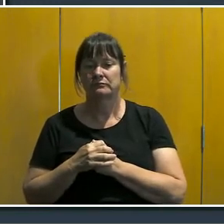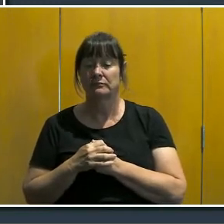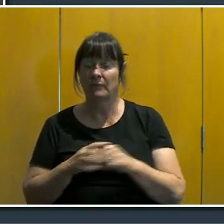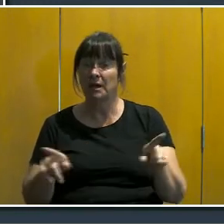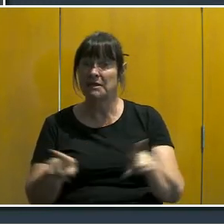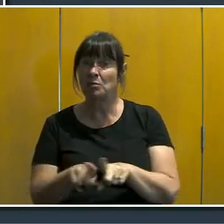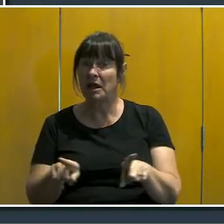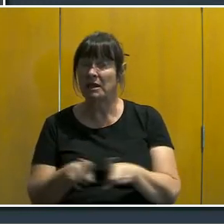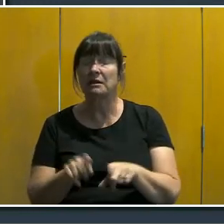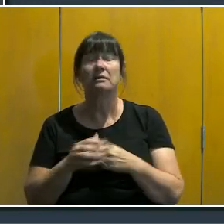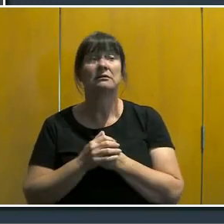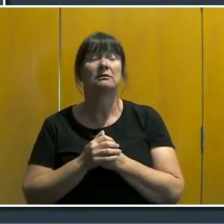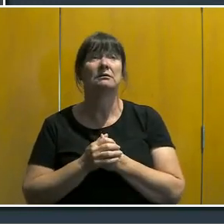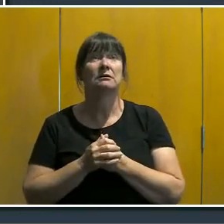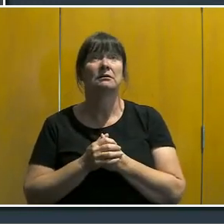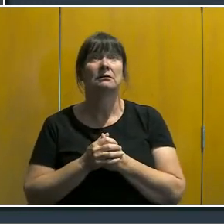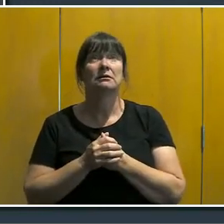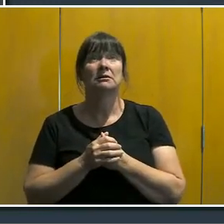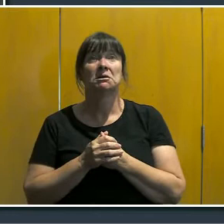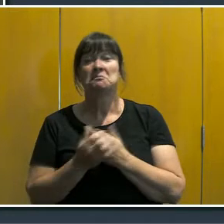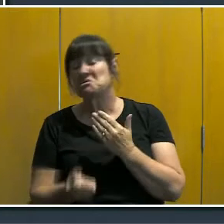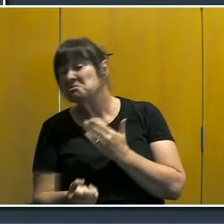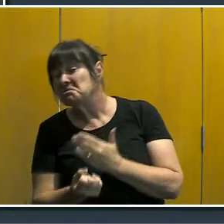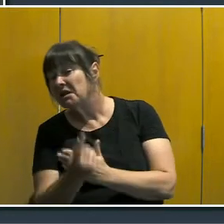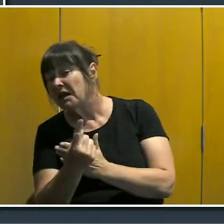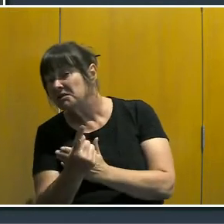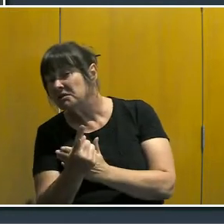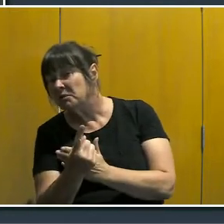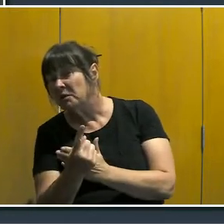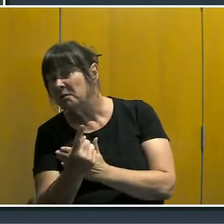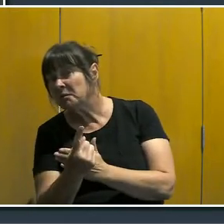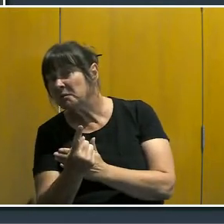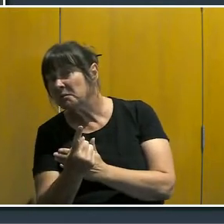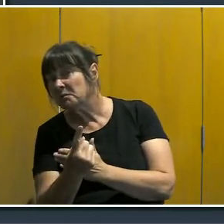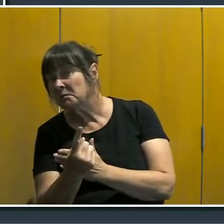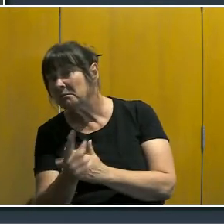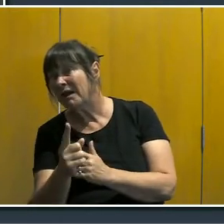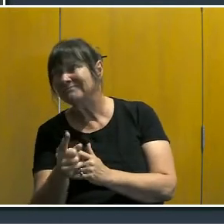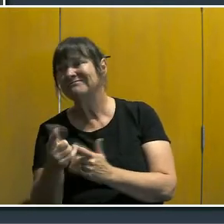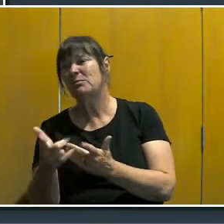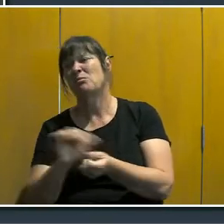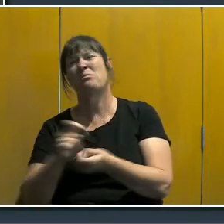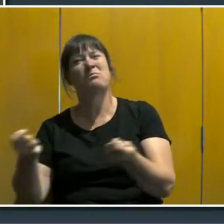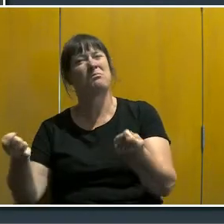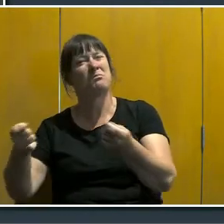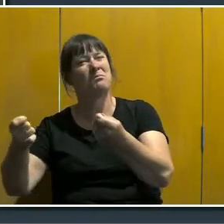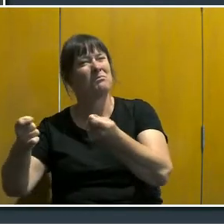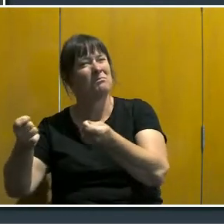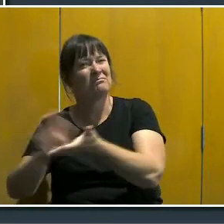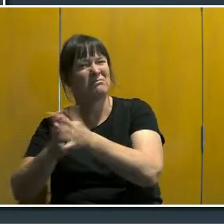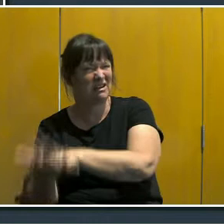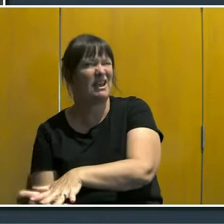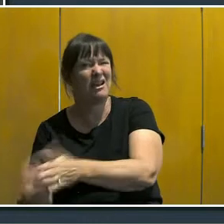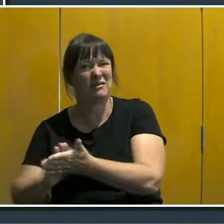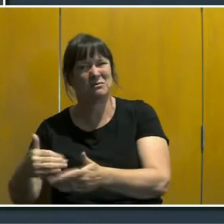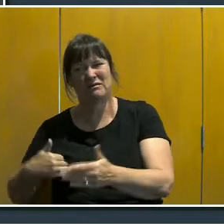Also, we have those occasional but inevitable costs of replacing things that need